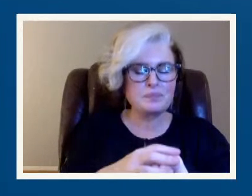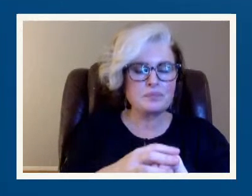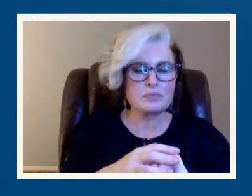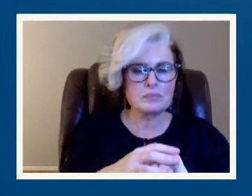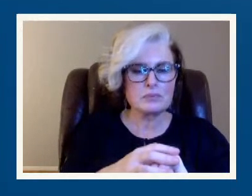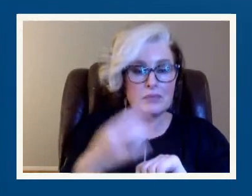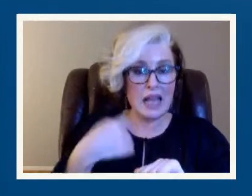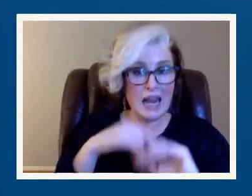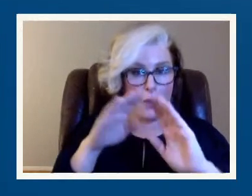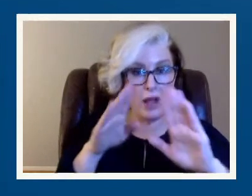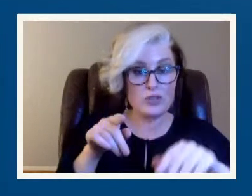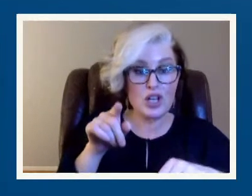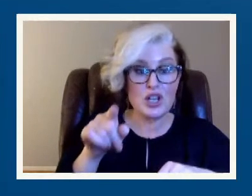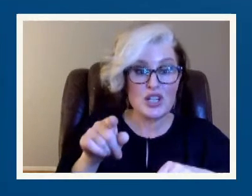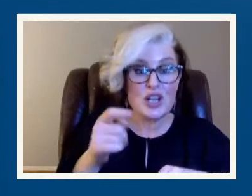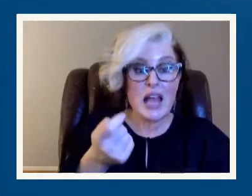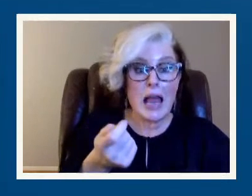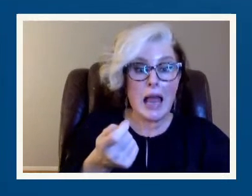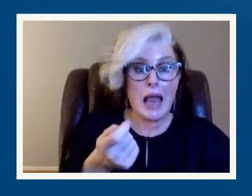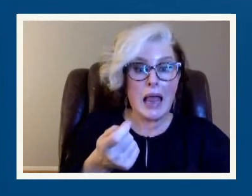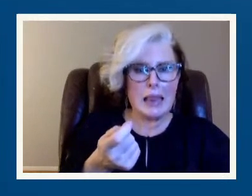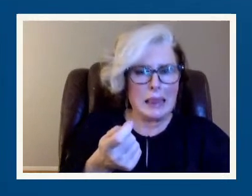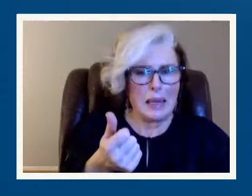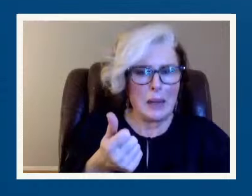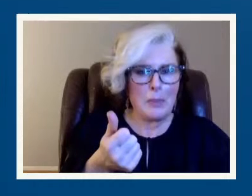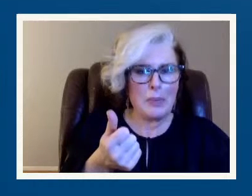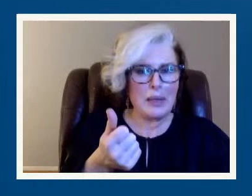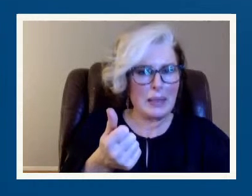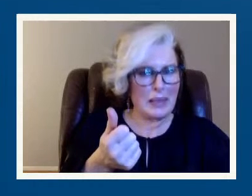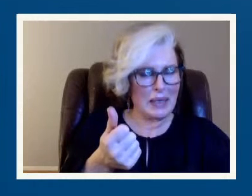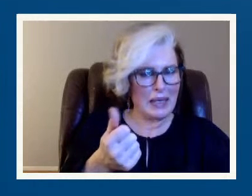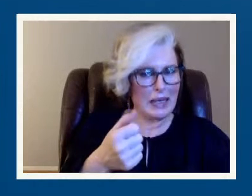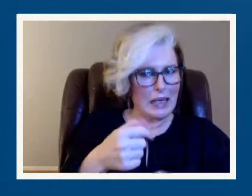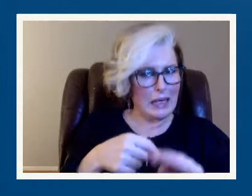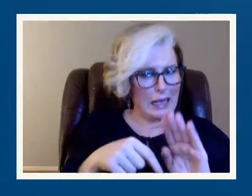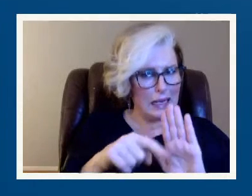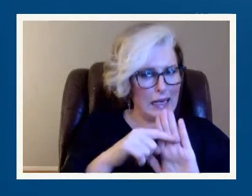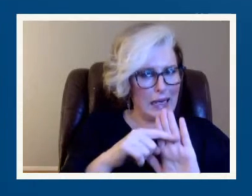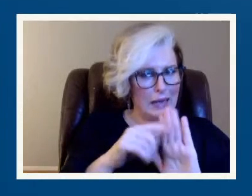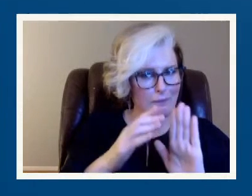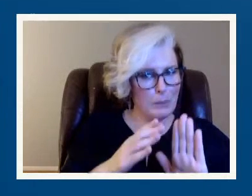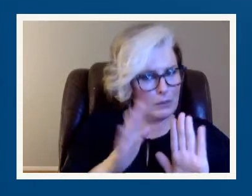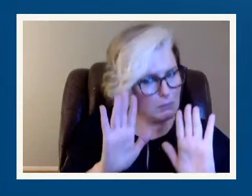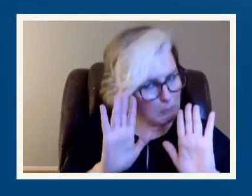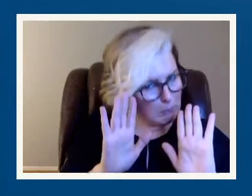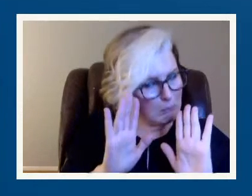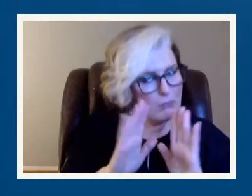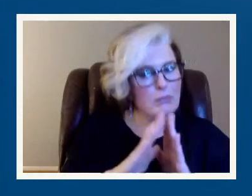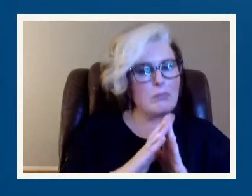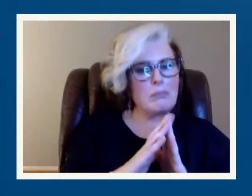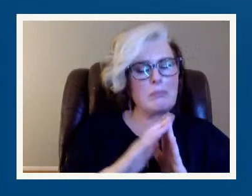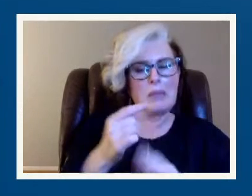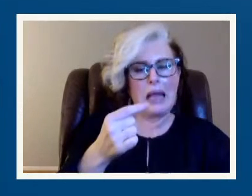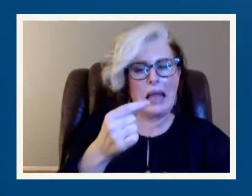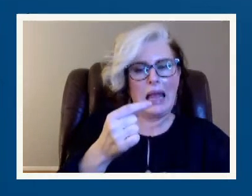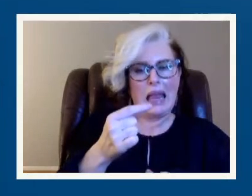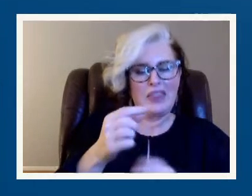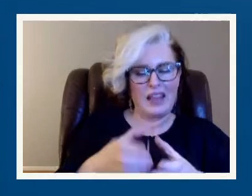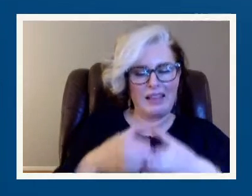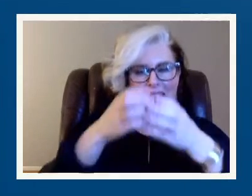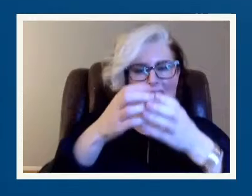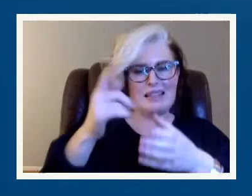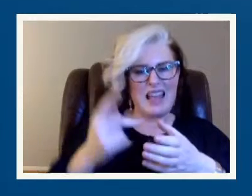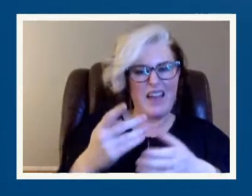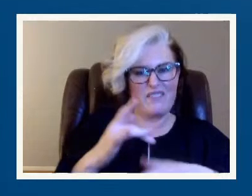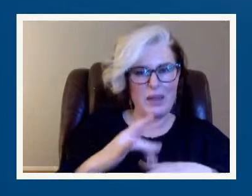our household, she can be a little bit of the glass half empty person sometimes. You know, she can